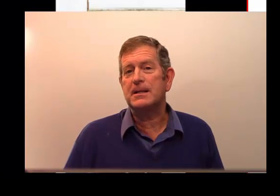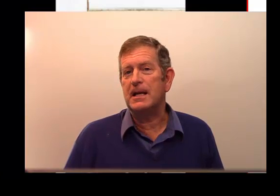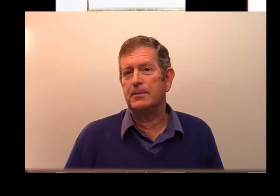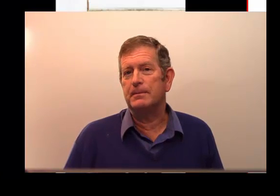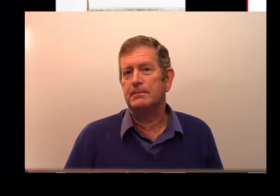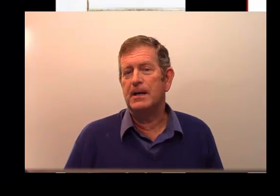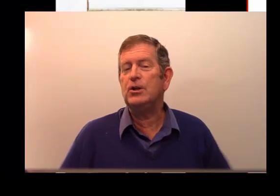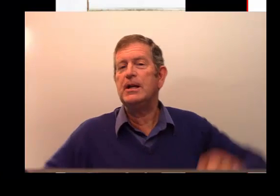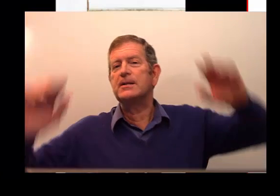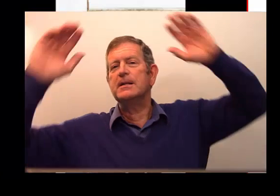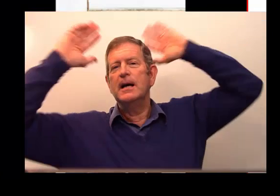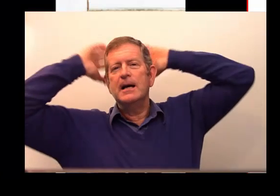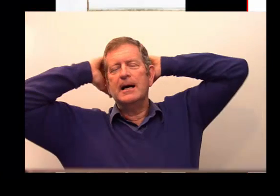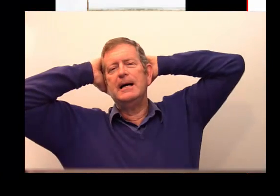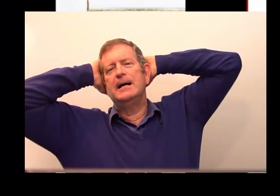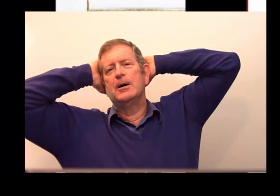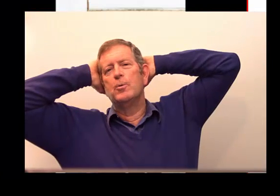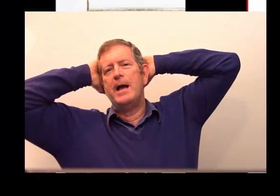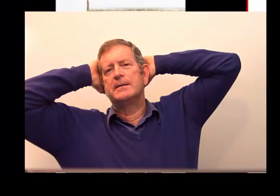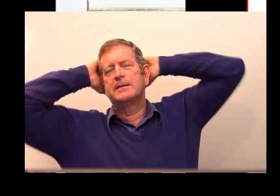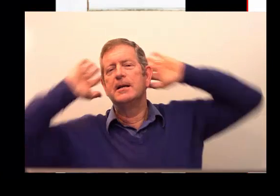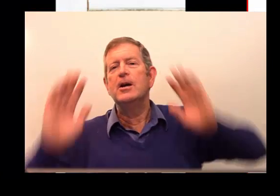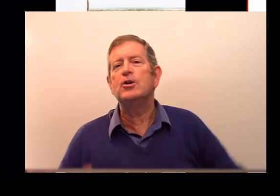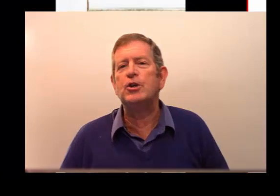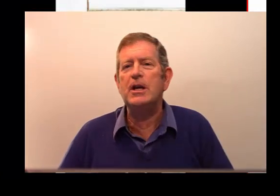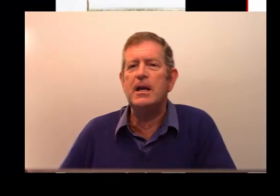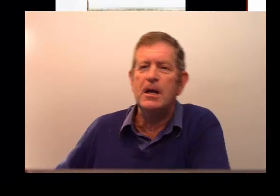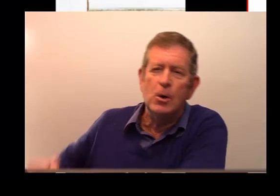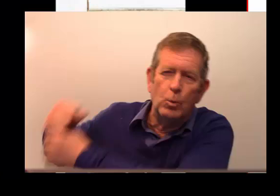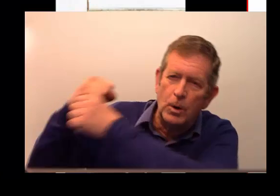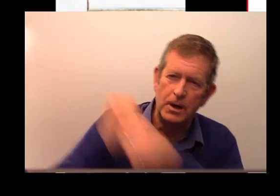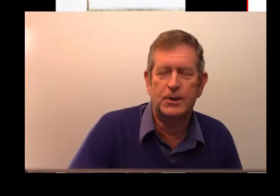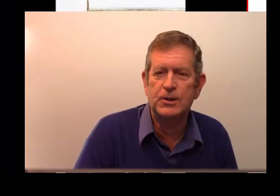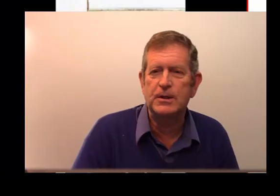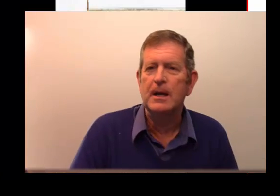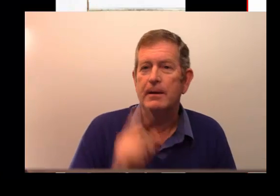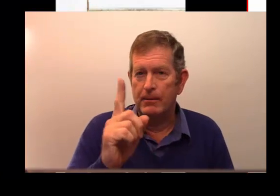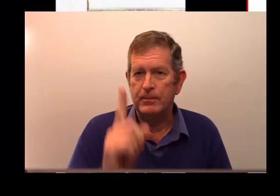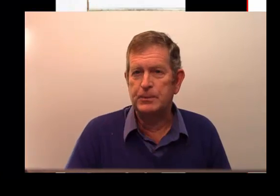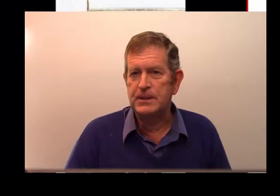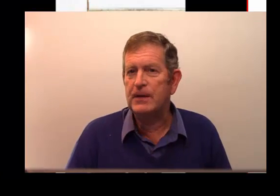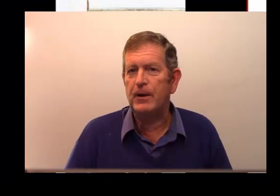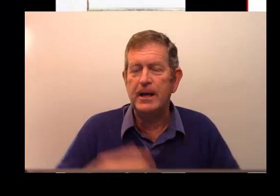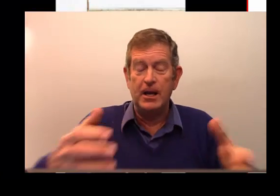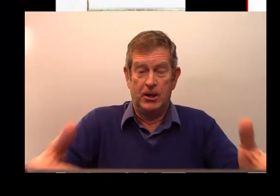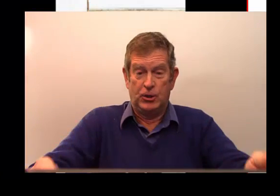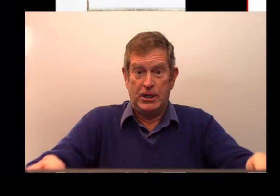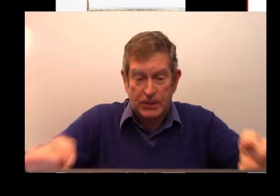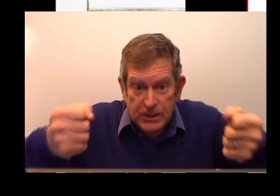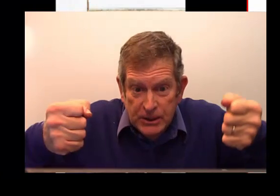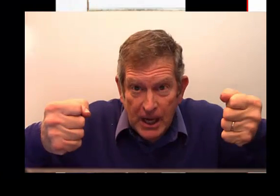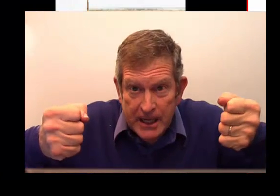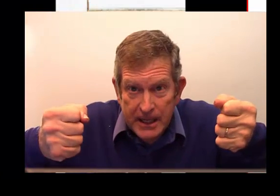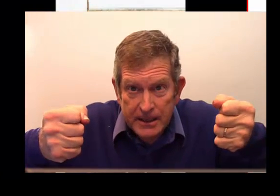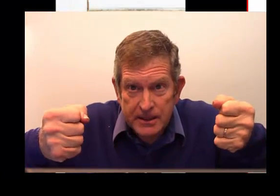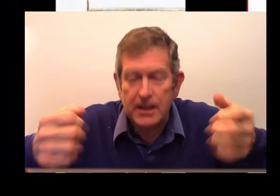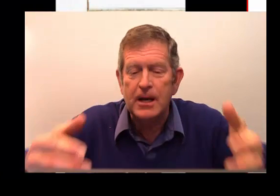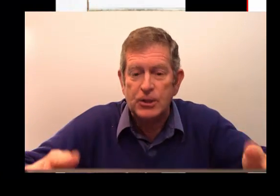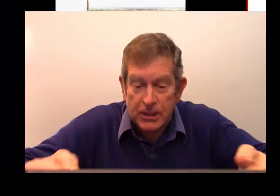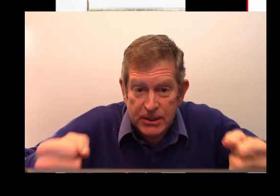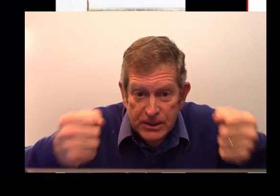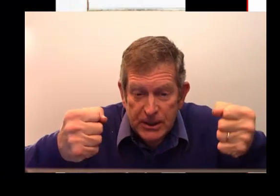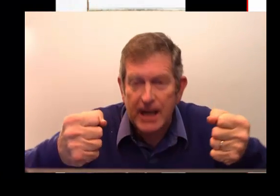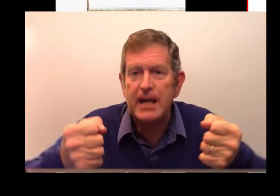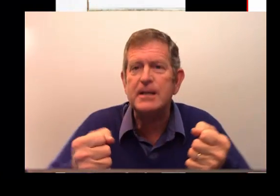Carol doesn't sleep, and she doesn't rest. She works. Specifically, she